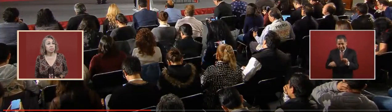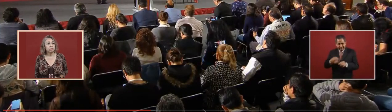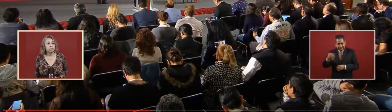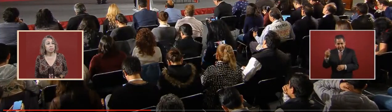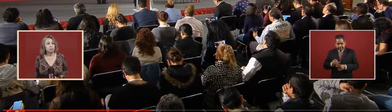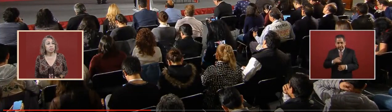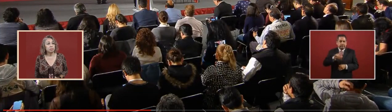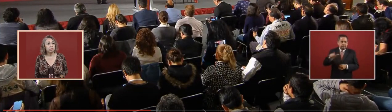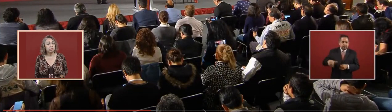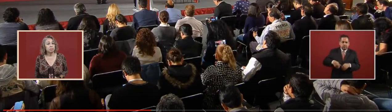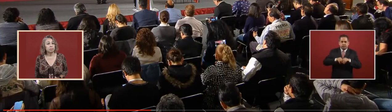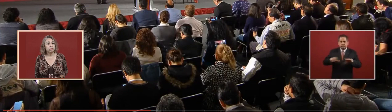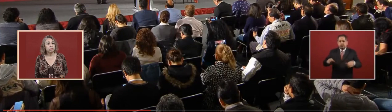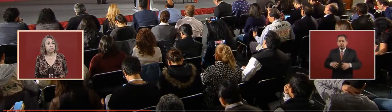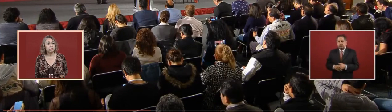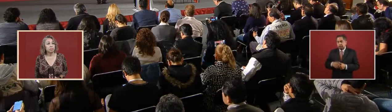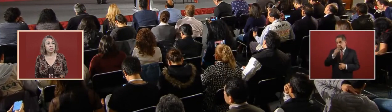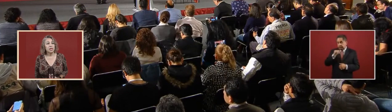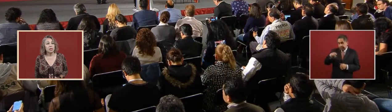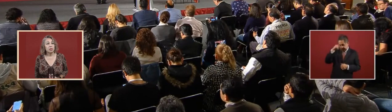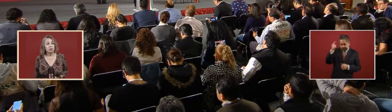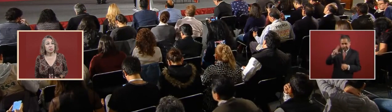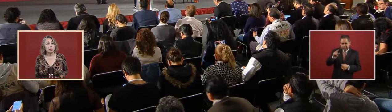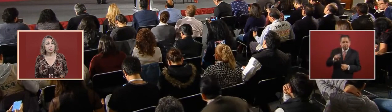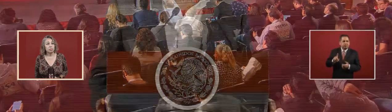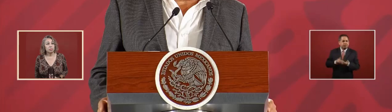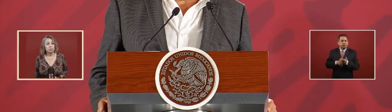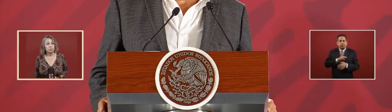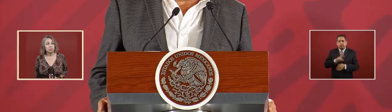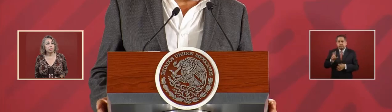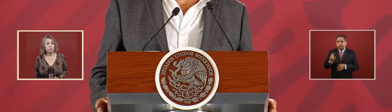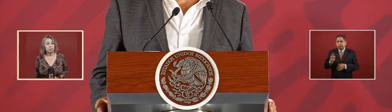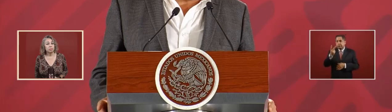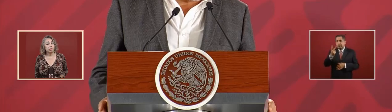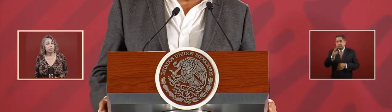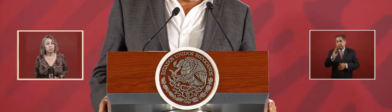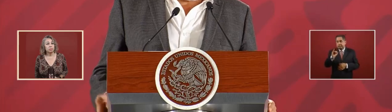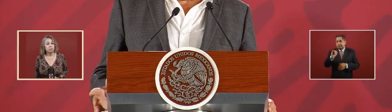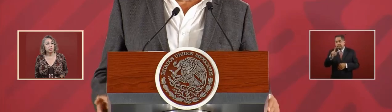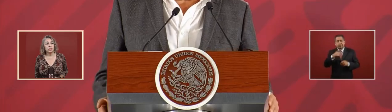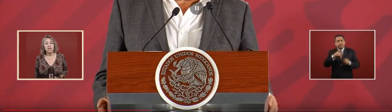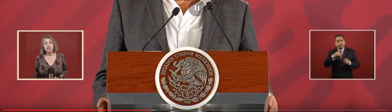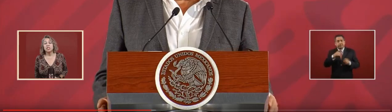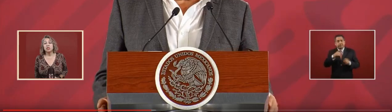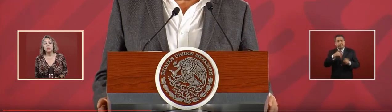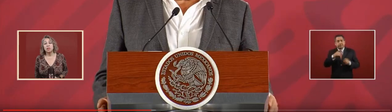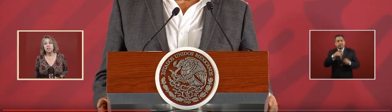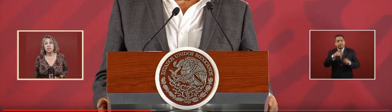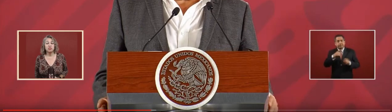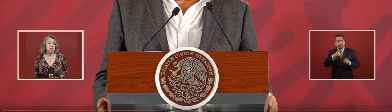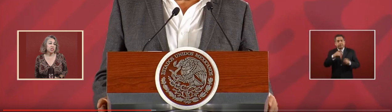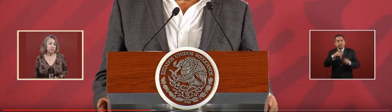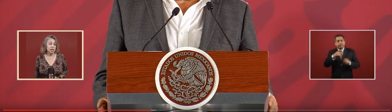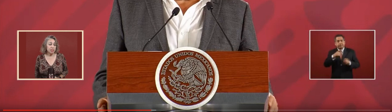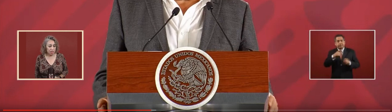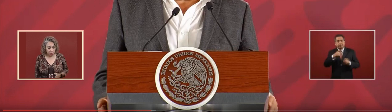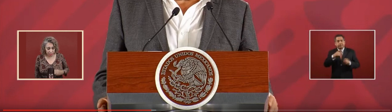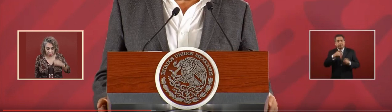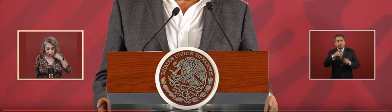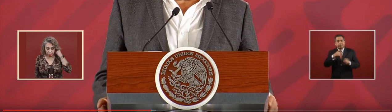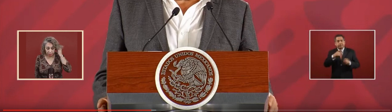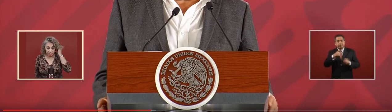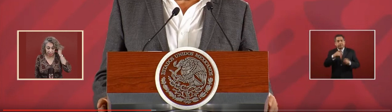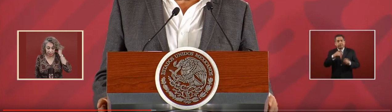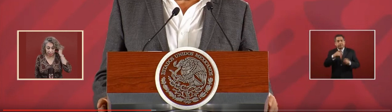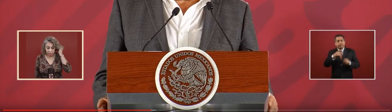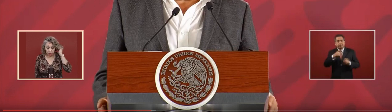ha sido sencillo. Estamos hablando con 32 fiscalías distintas y con la fiscalía. So this situation has not been